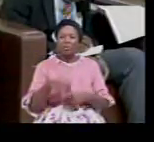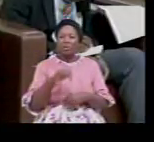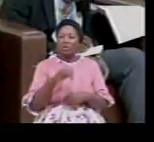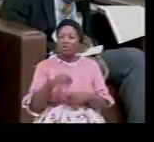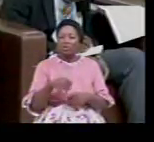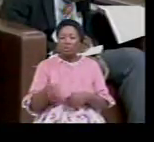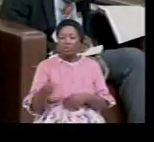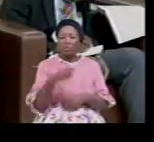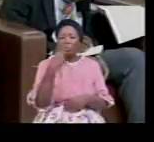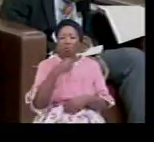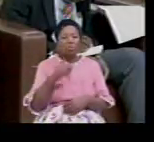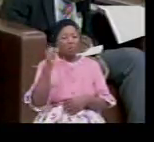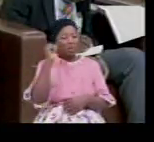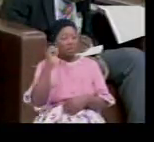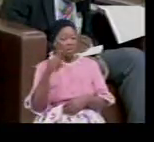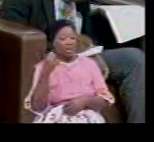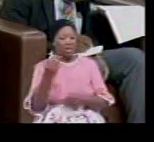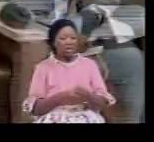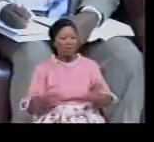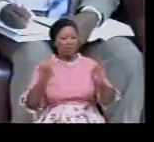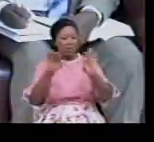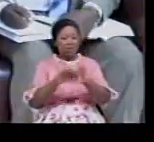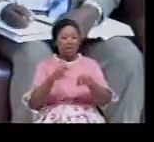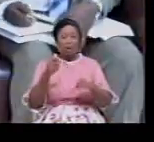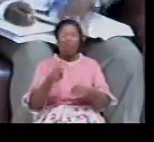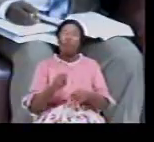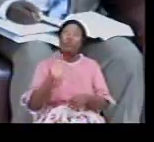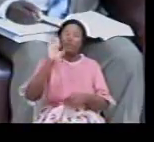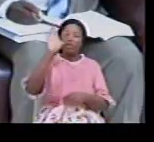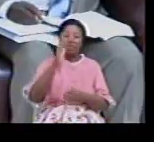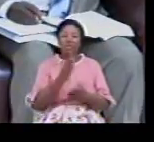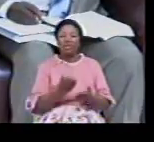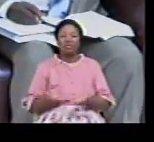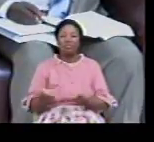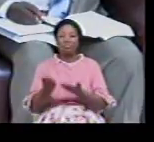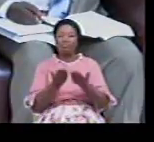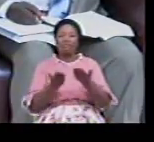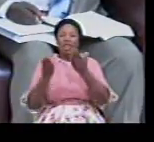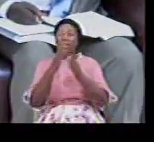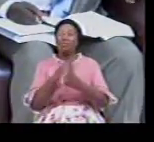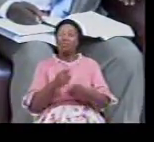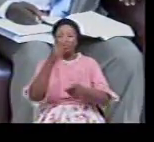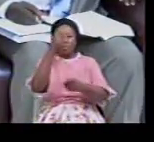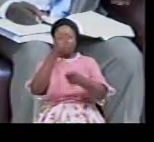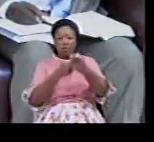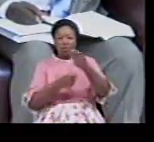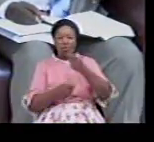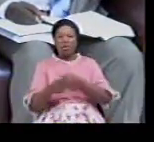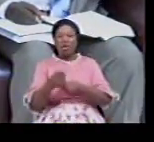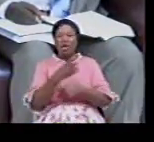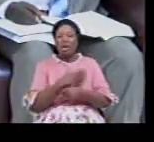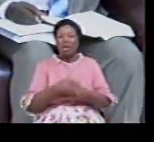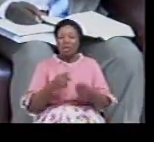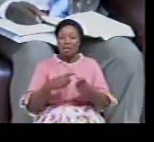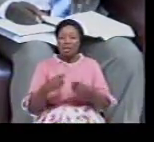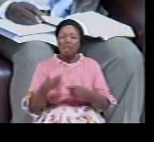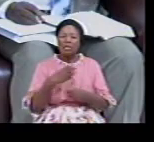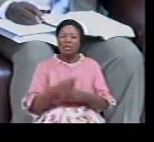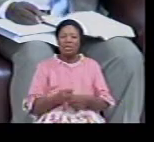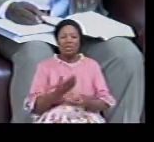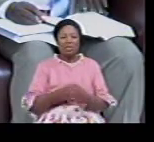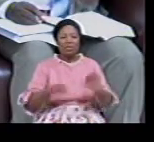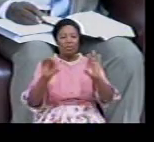his sacrifice, the importance of his substitution, and the importance of the salvation